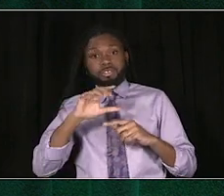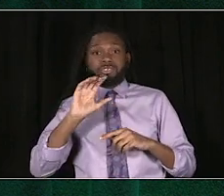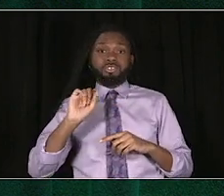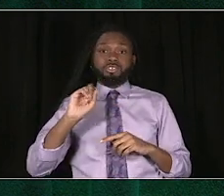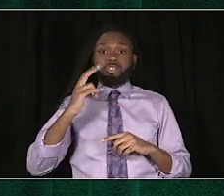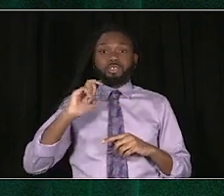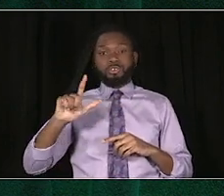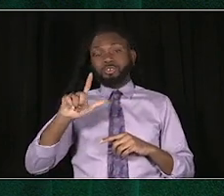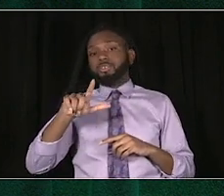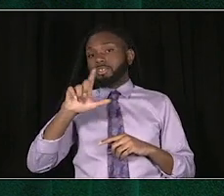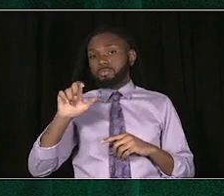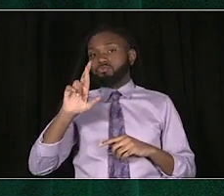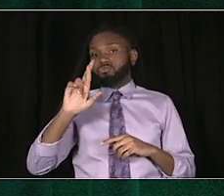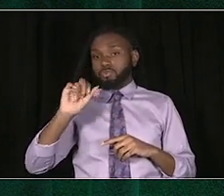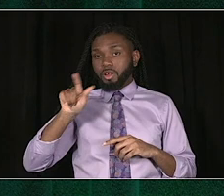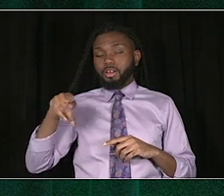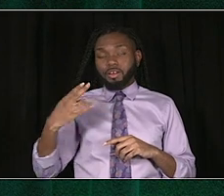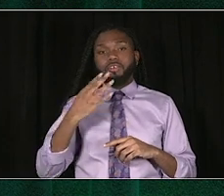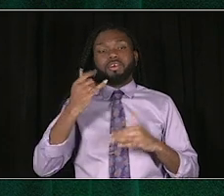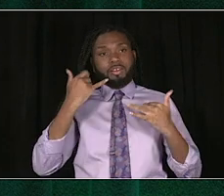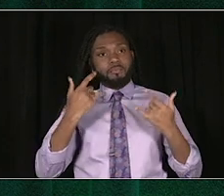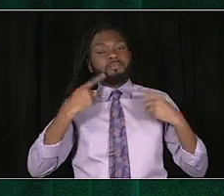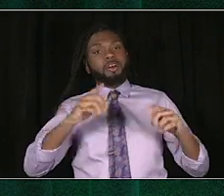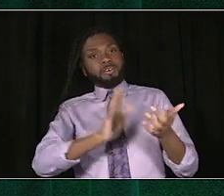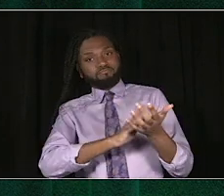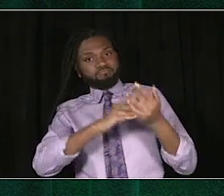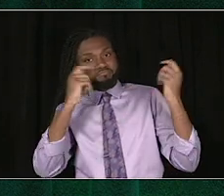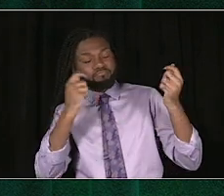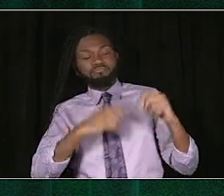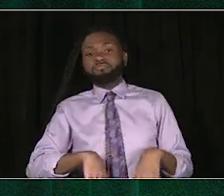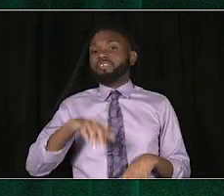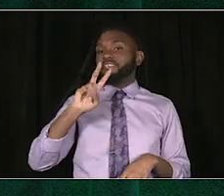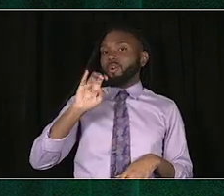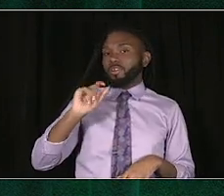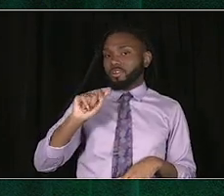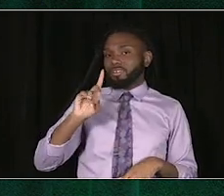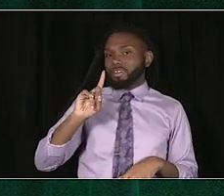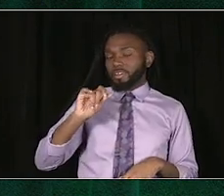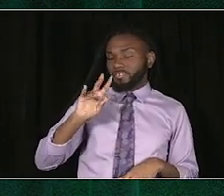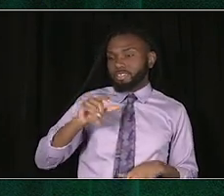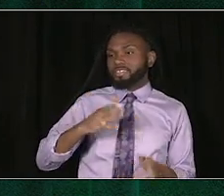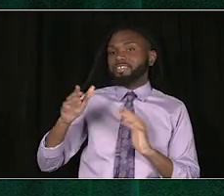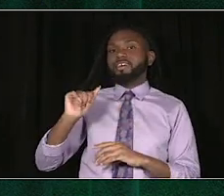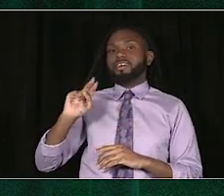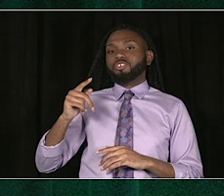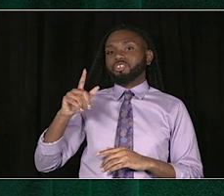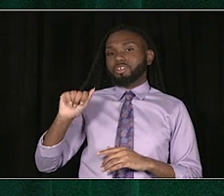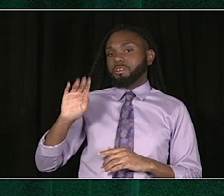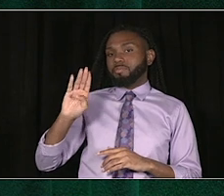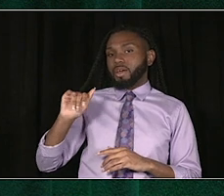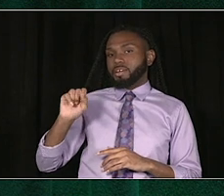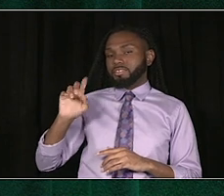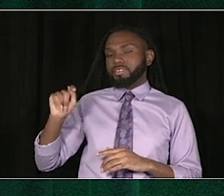winning, you know, being celebrated how she is now, and Viola Davis and Angela Bassett and all of these, I think the conversation is moving